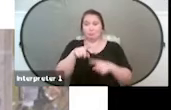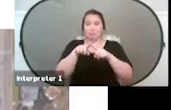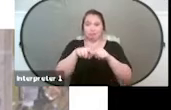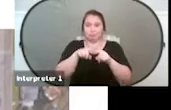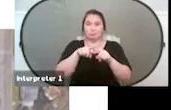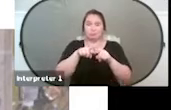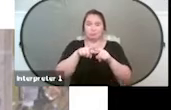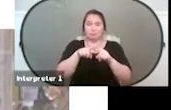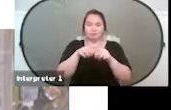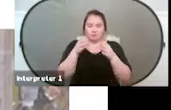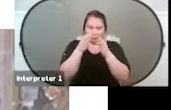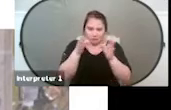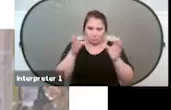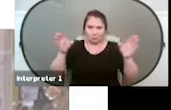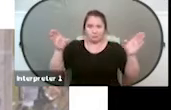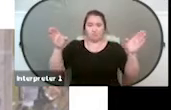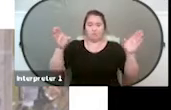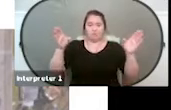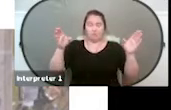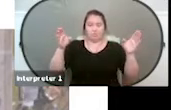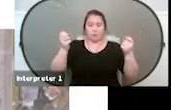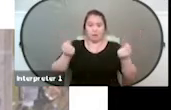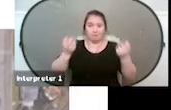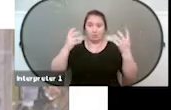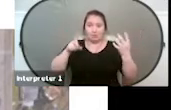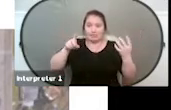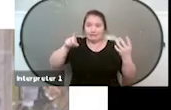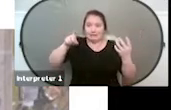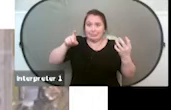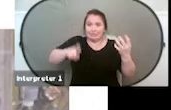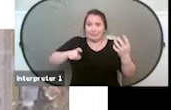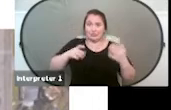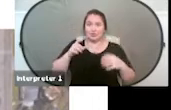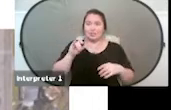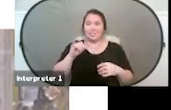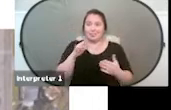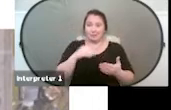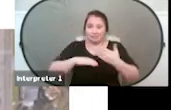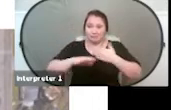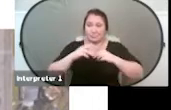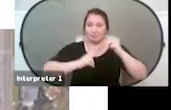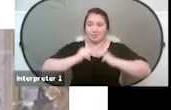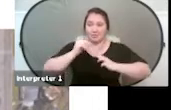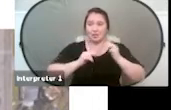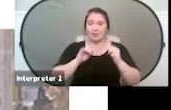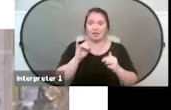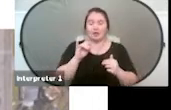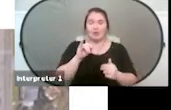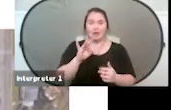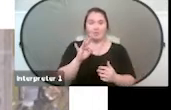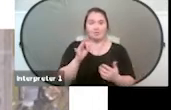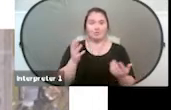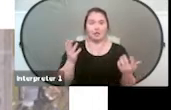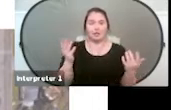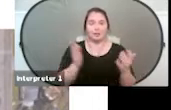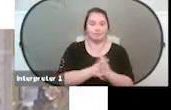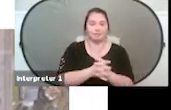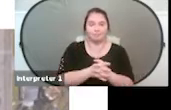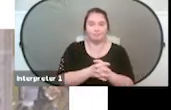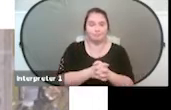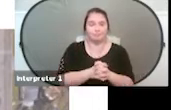scope and the intensity of some of the renovations, and if there's any facilities that may be